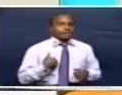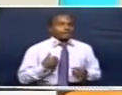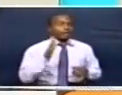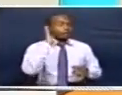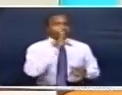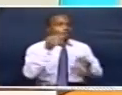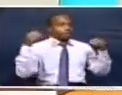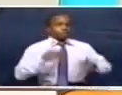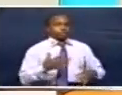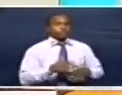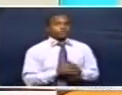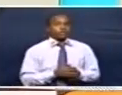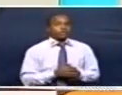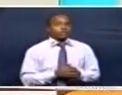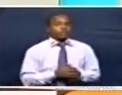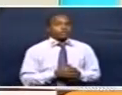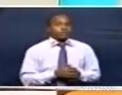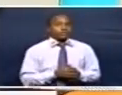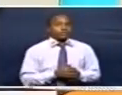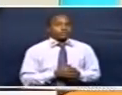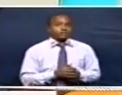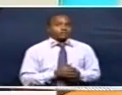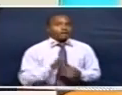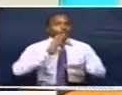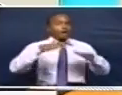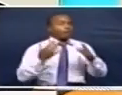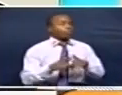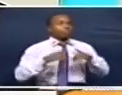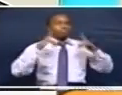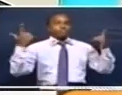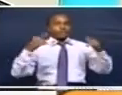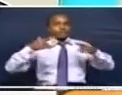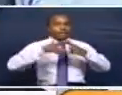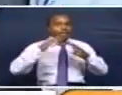shocked. I think I'll be so shocked by how big the margin is that I've beaten her.